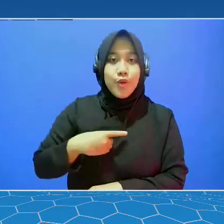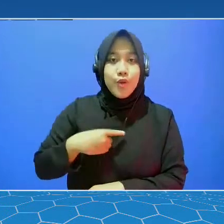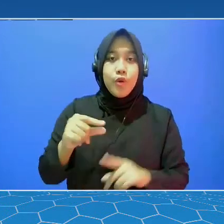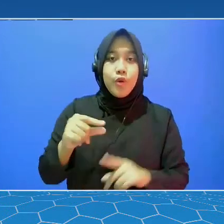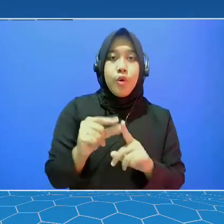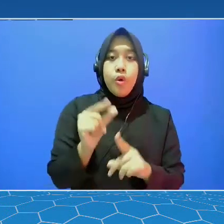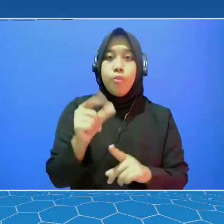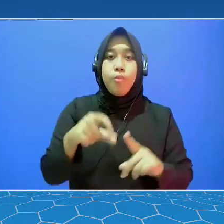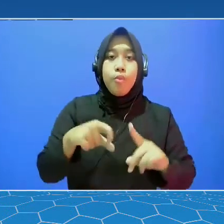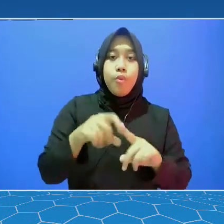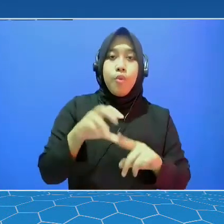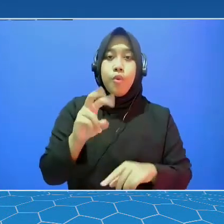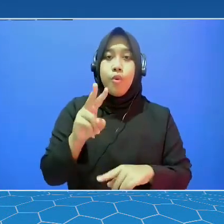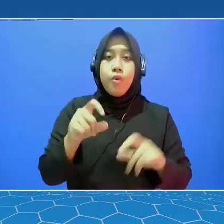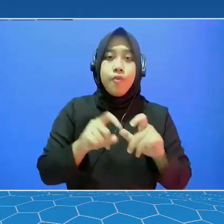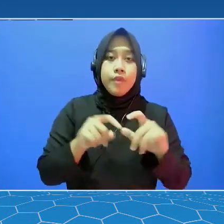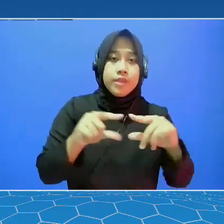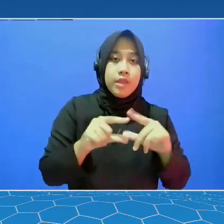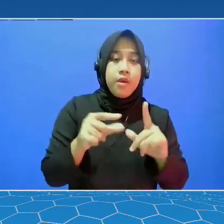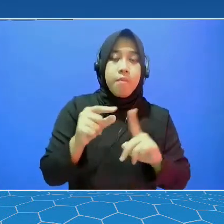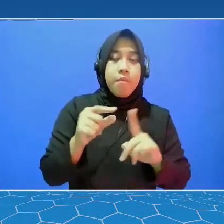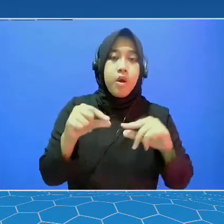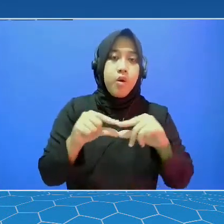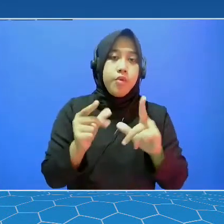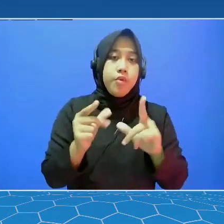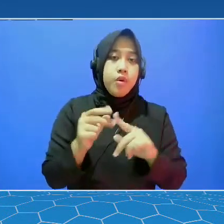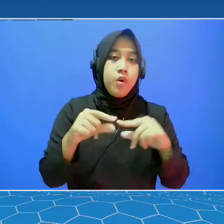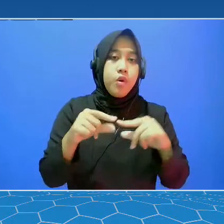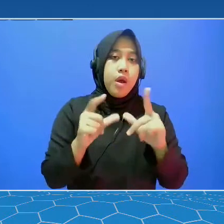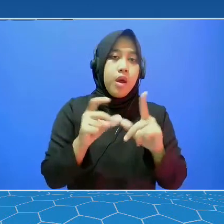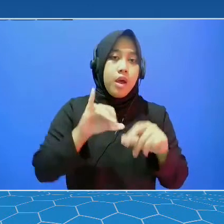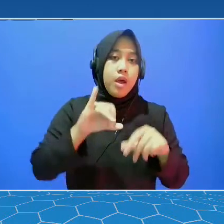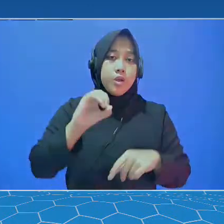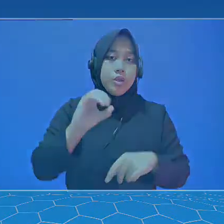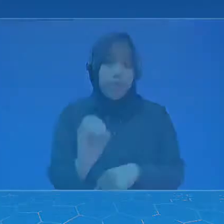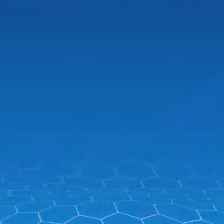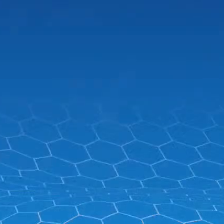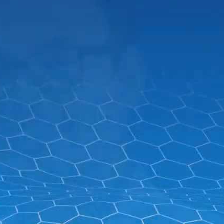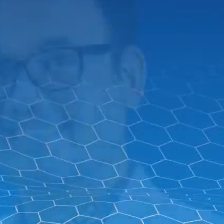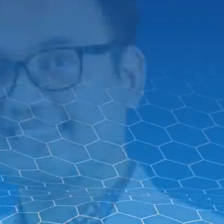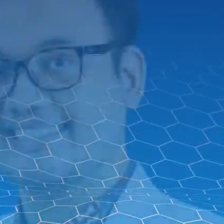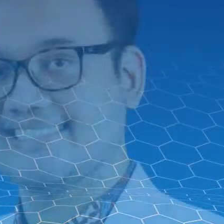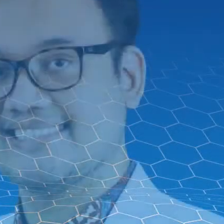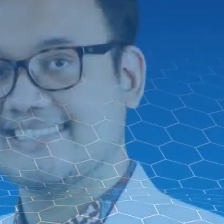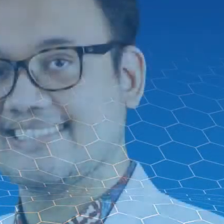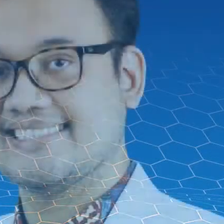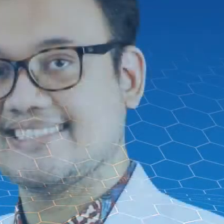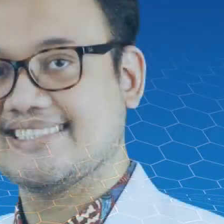Pukovisa Prawiroharajo of the Mandai Royal Hospital of Puri,